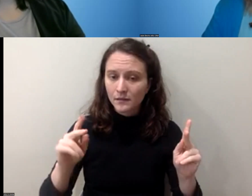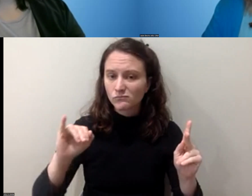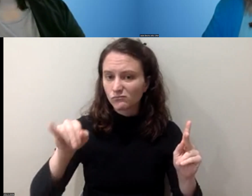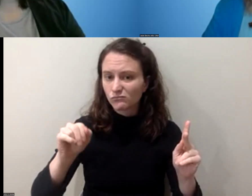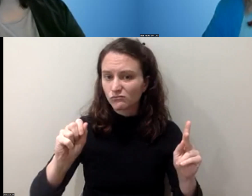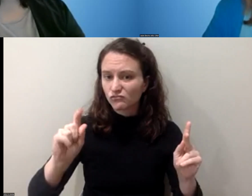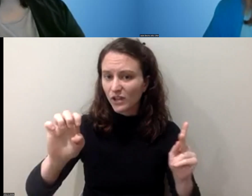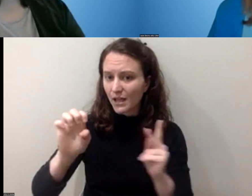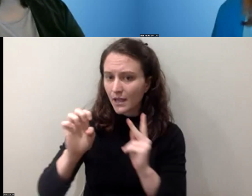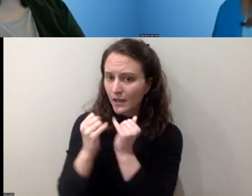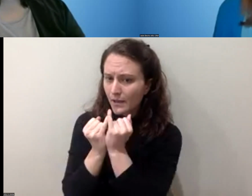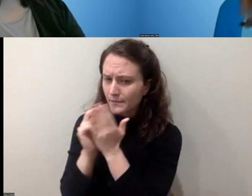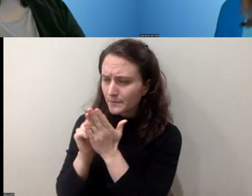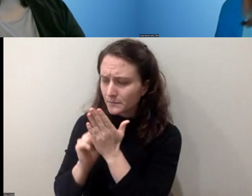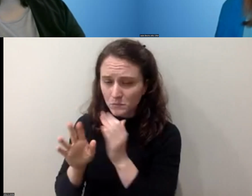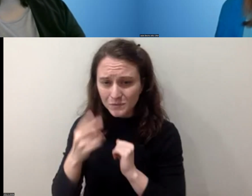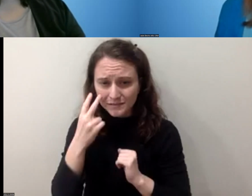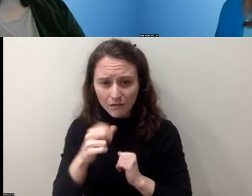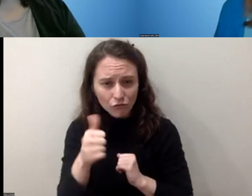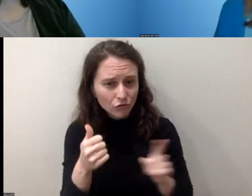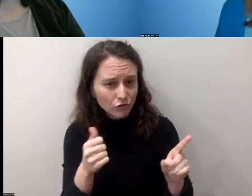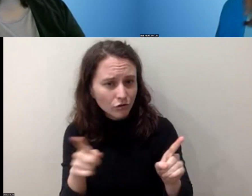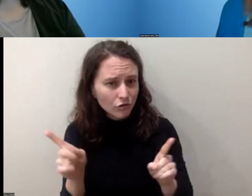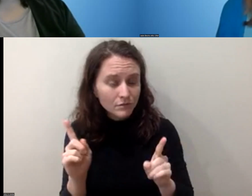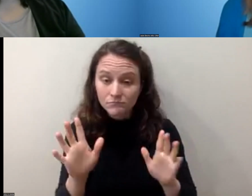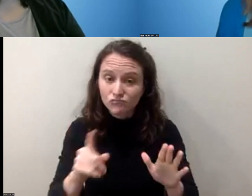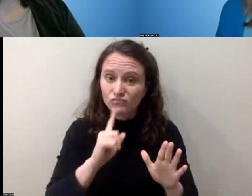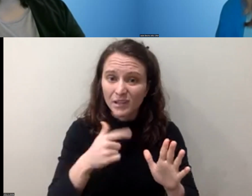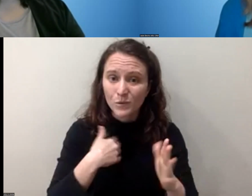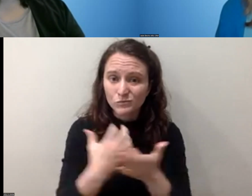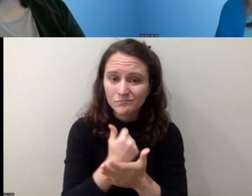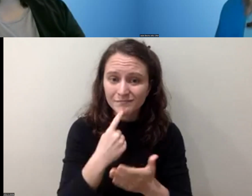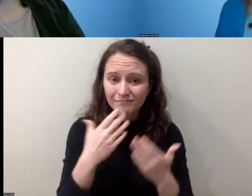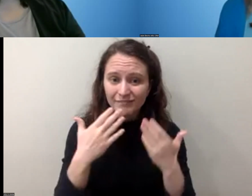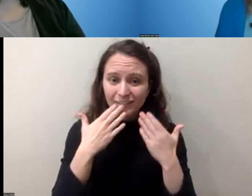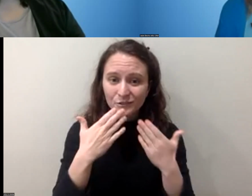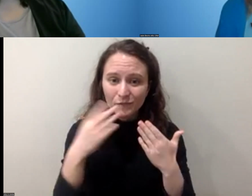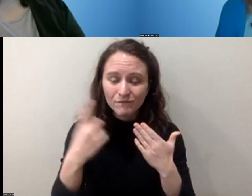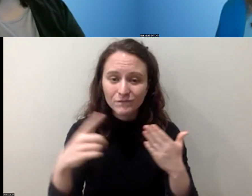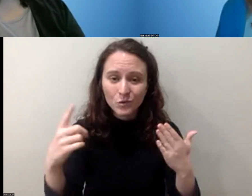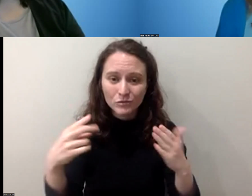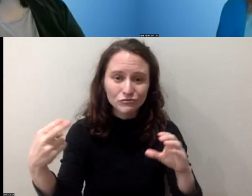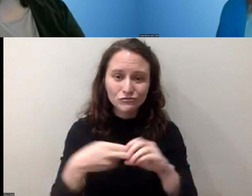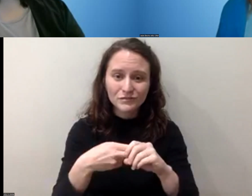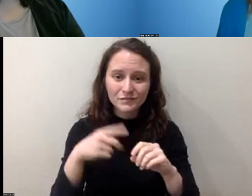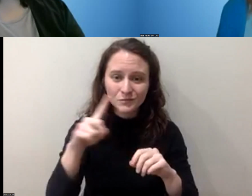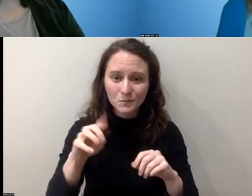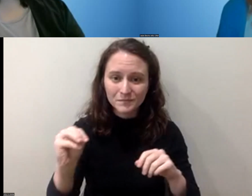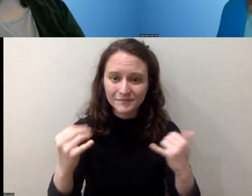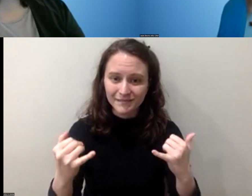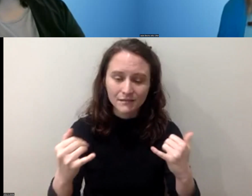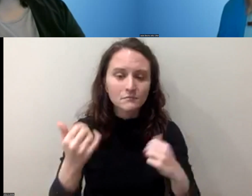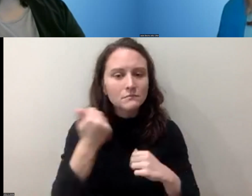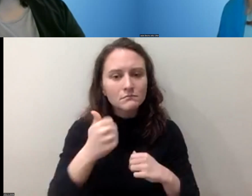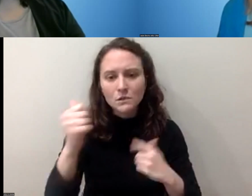See anything else? I'd like to thank you all for coming. We really appreciate it. And any questions that we didn't get